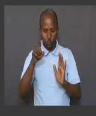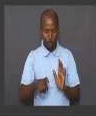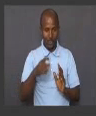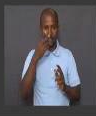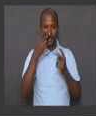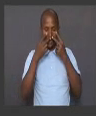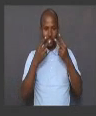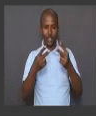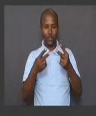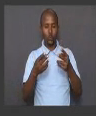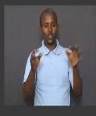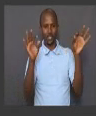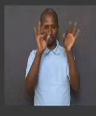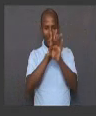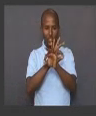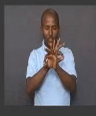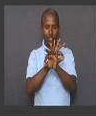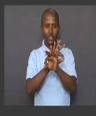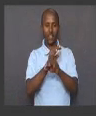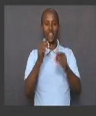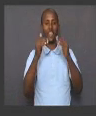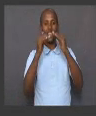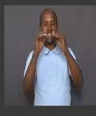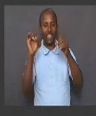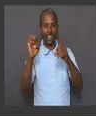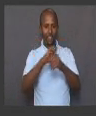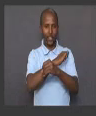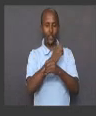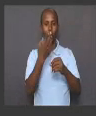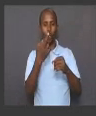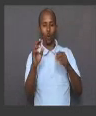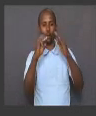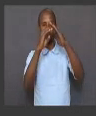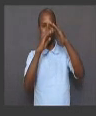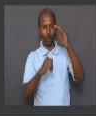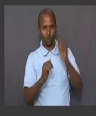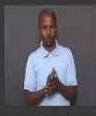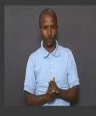see whether the function is even or odd.